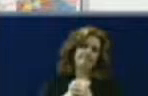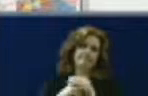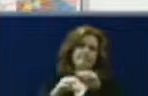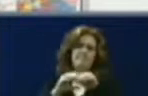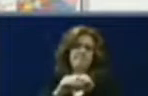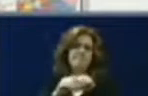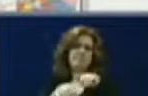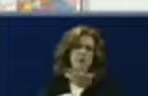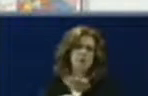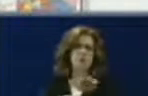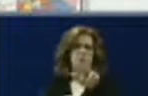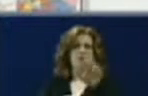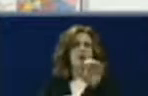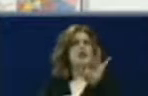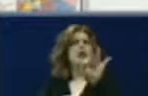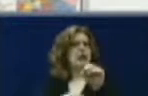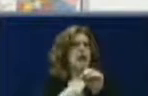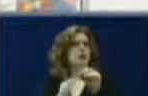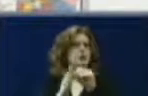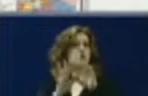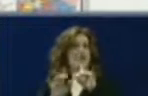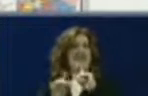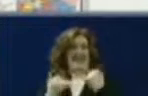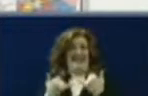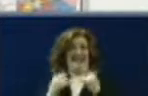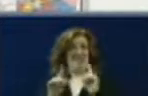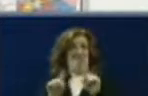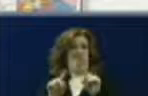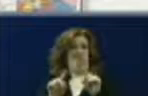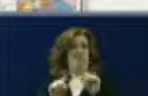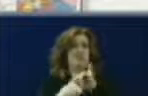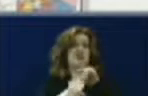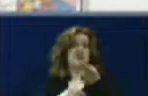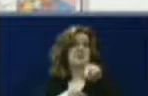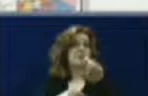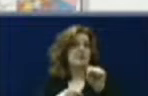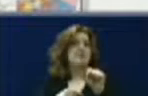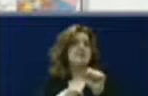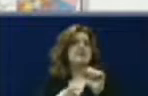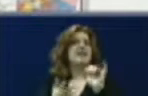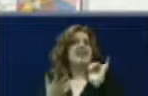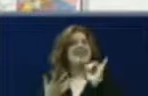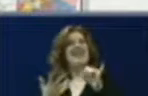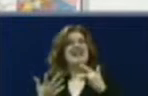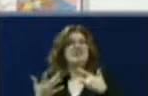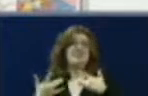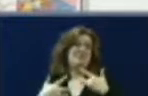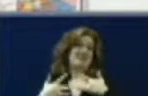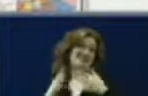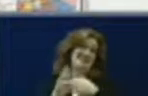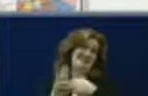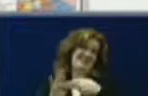390 students that currently attend JCPS. That is what we consider a